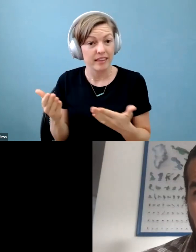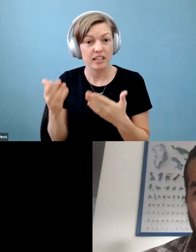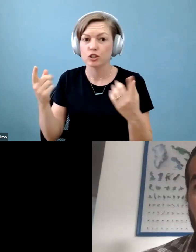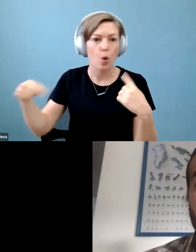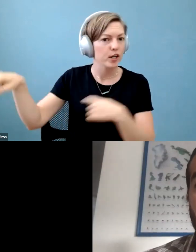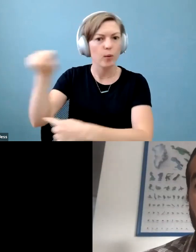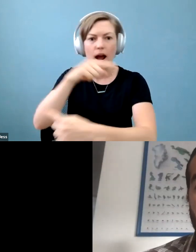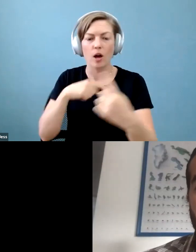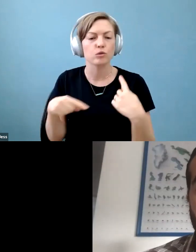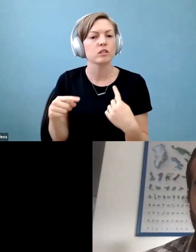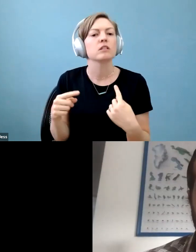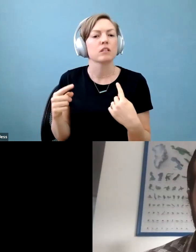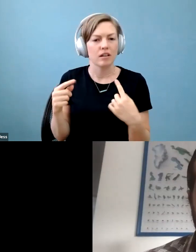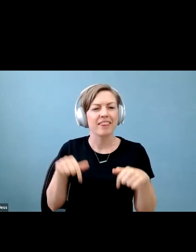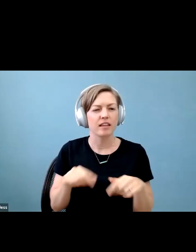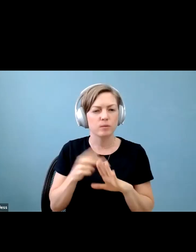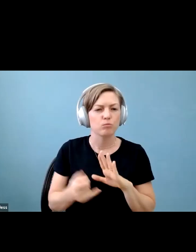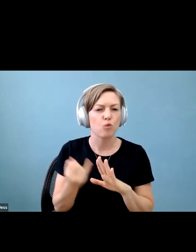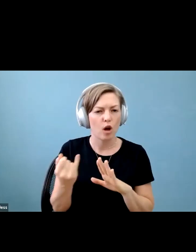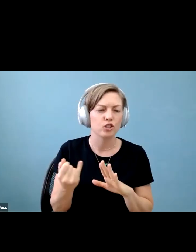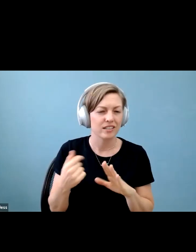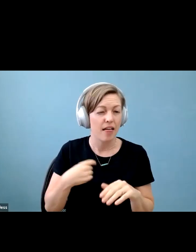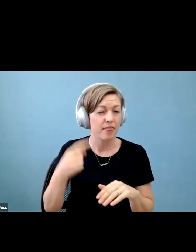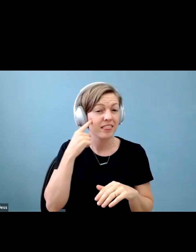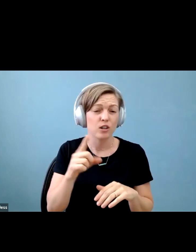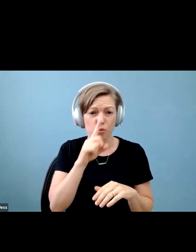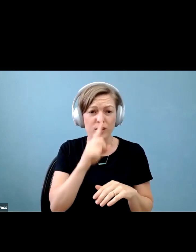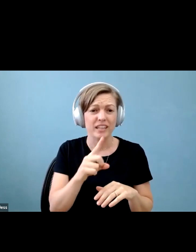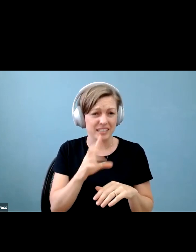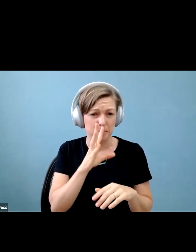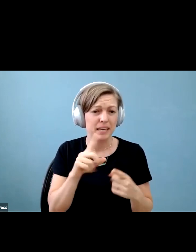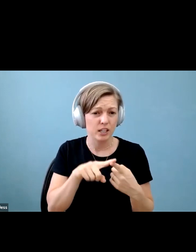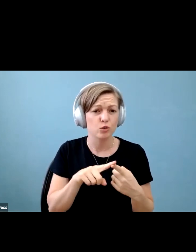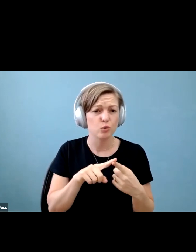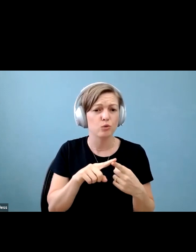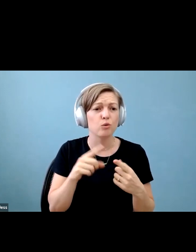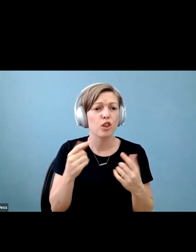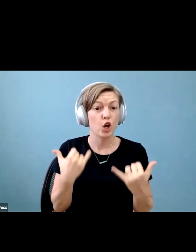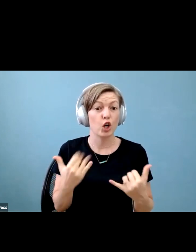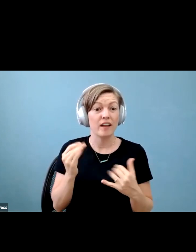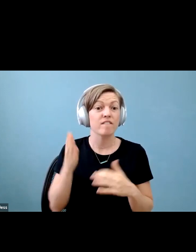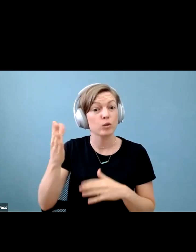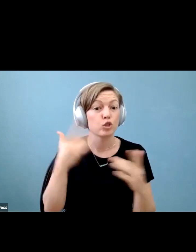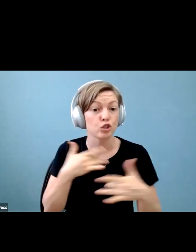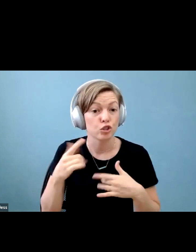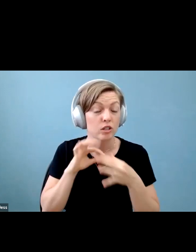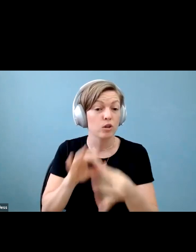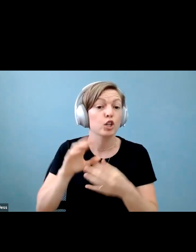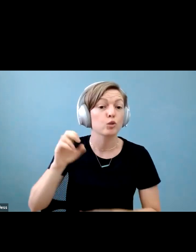around this project that I think speak to what's current and future concerns about